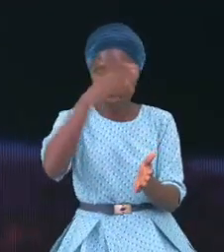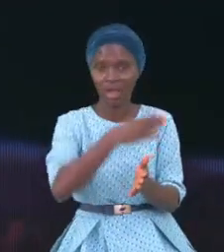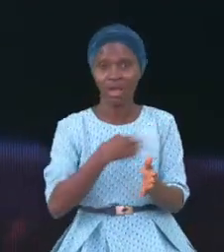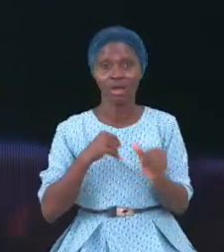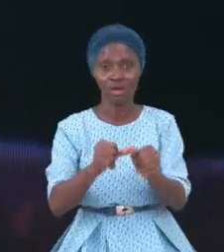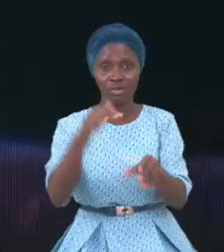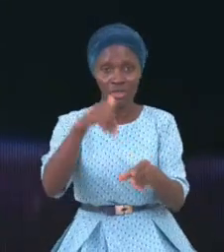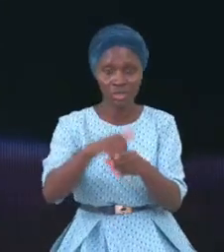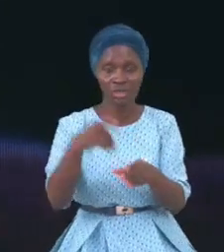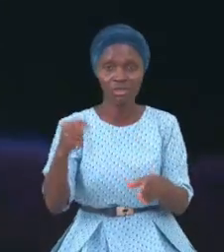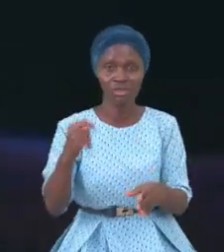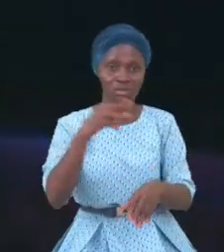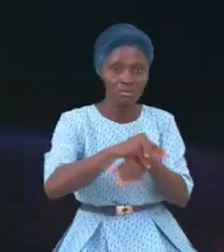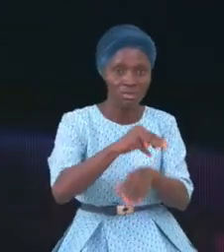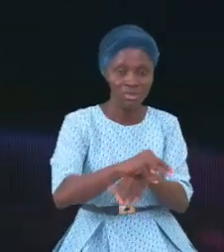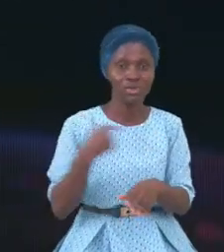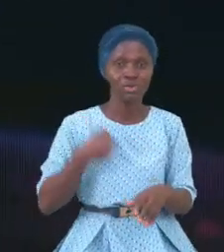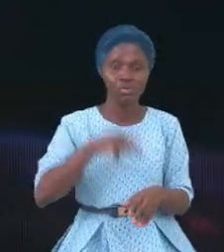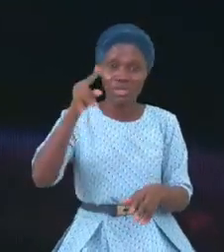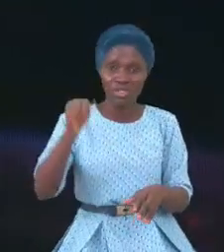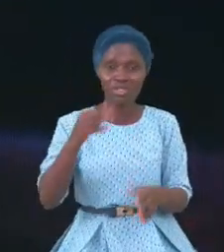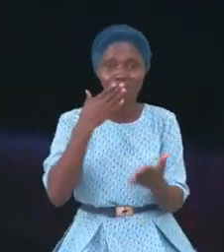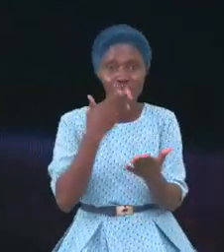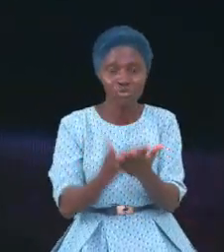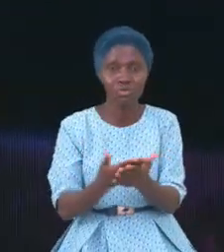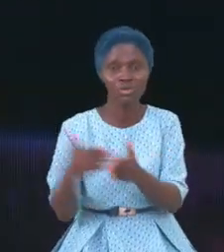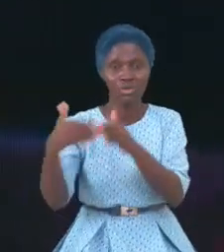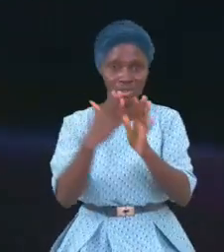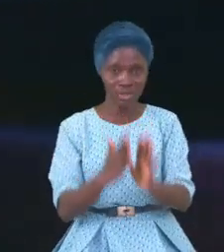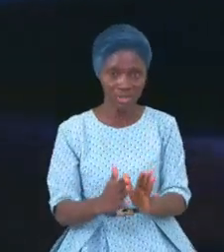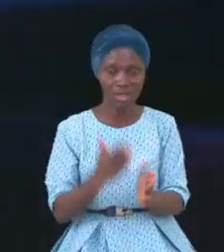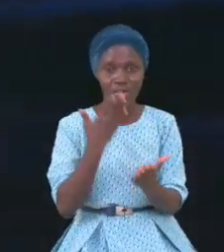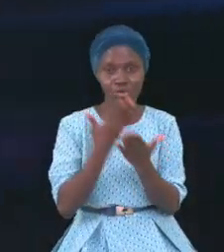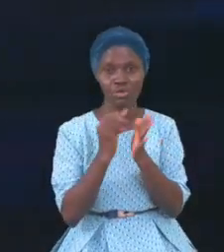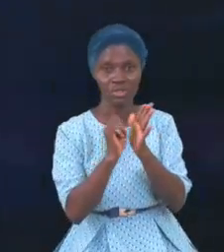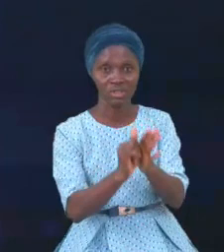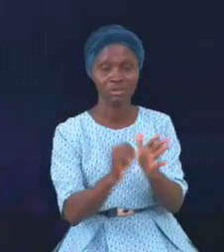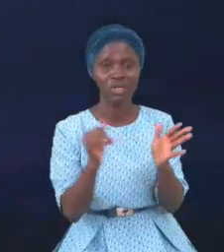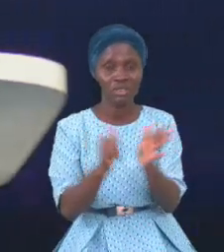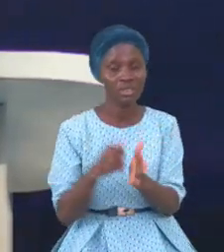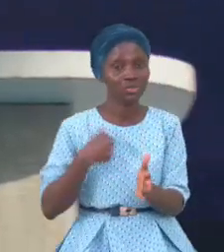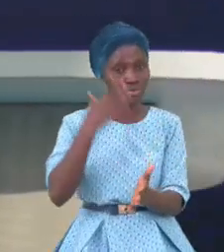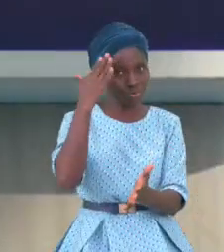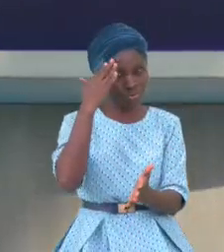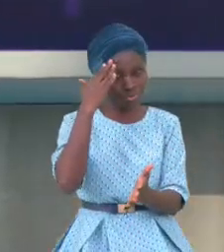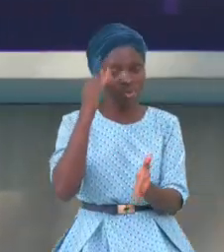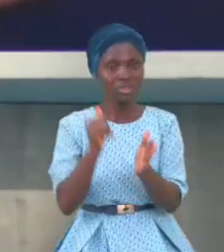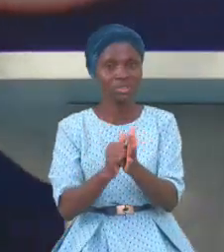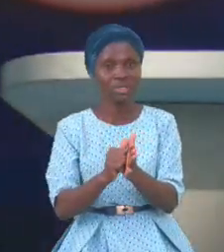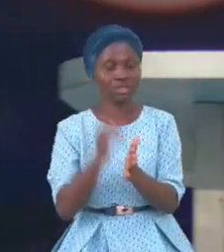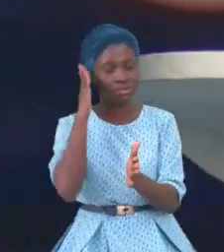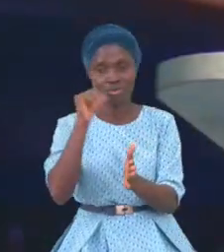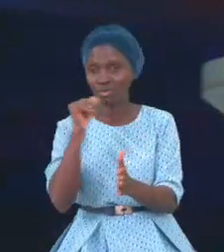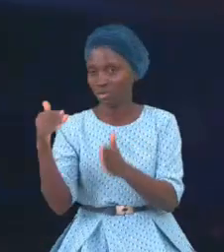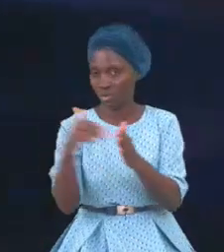a mentor that we trust, a mentor that we know that he will not lead us astray,